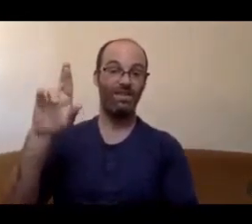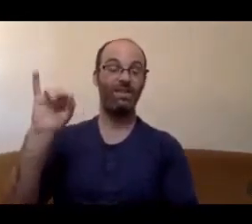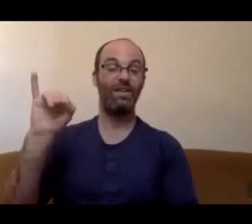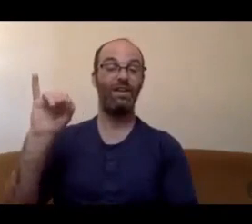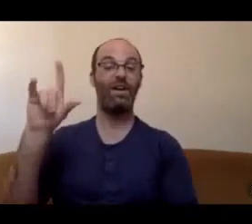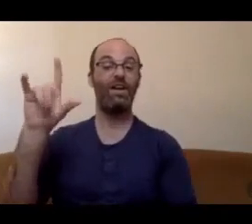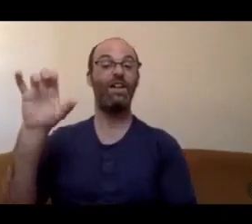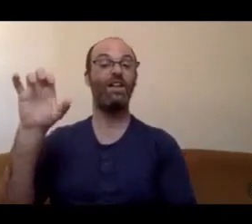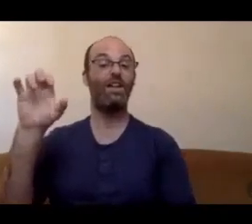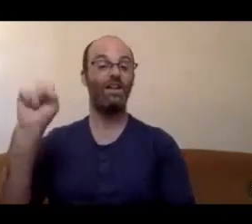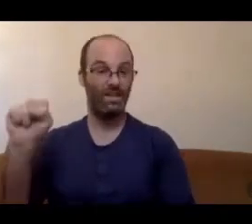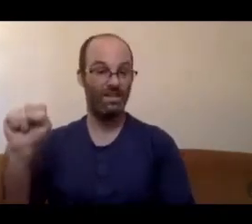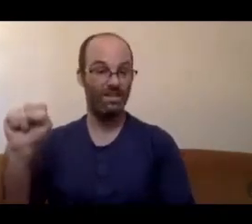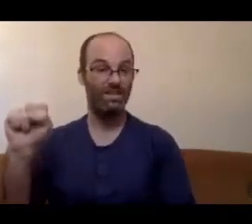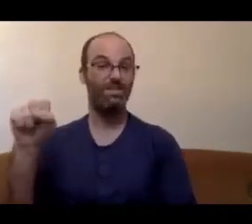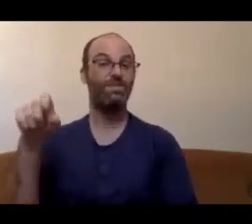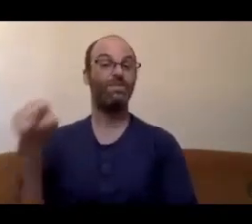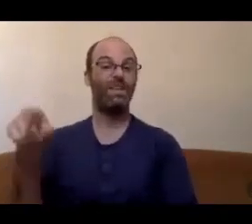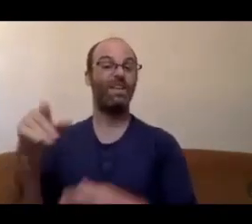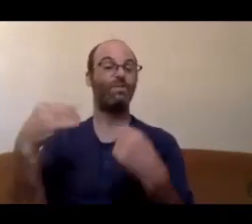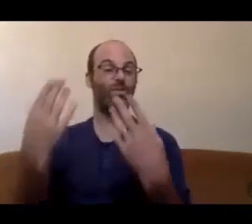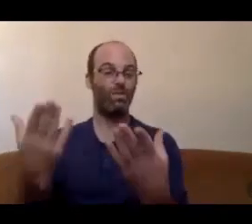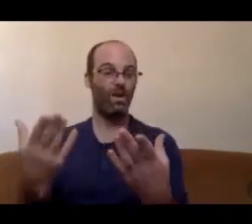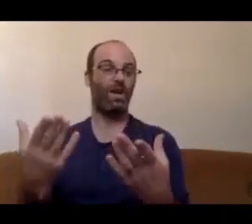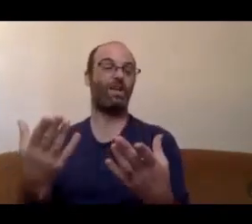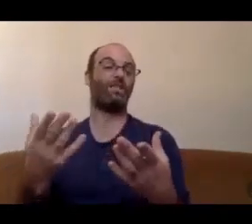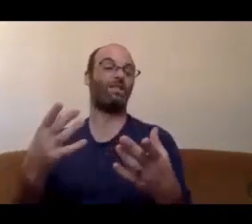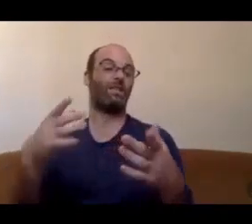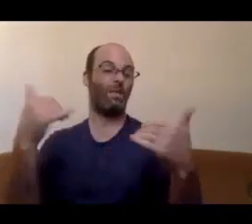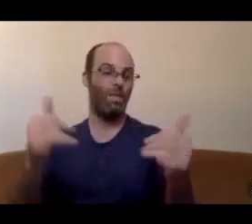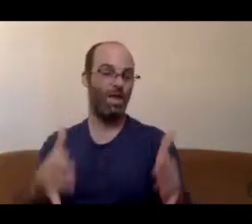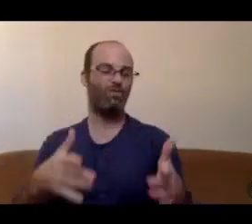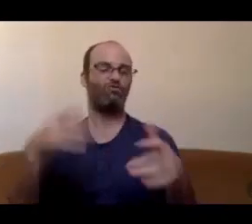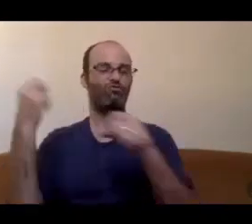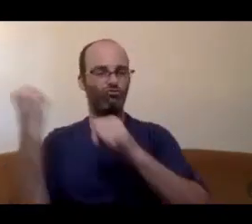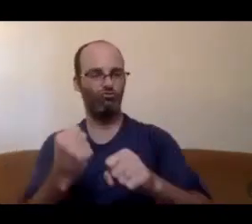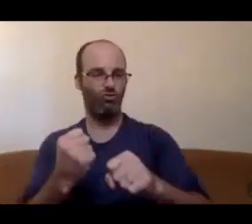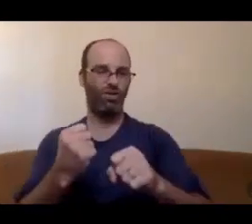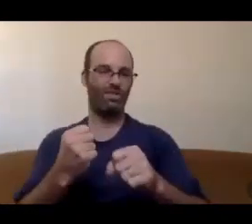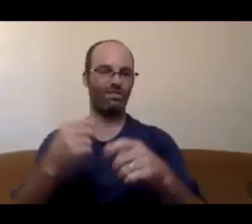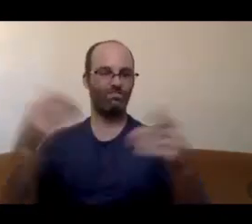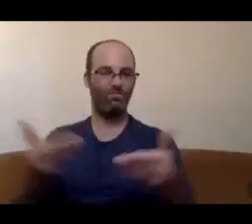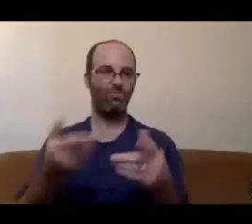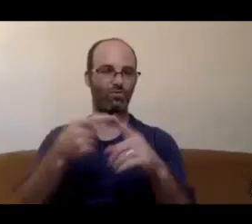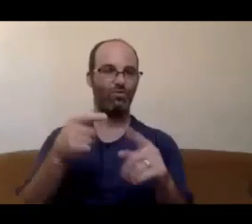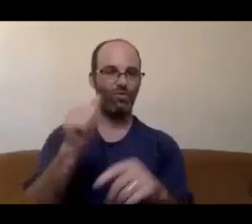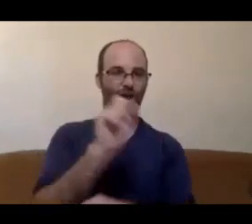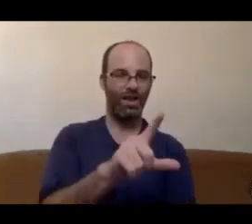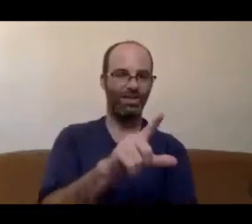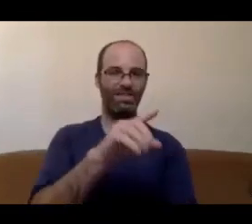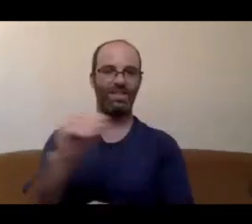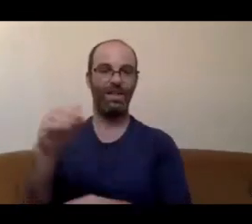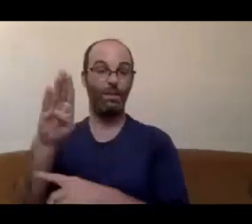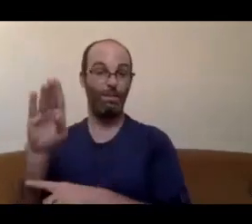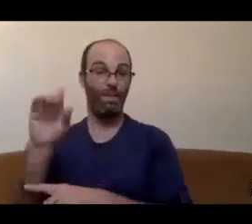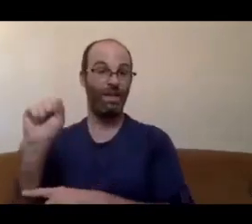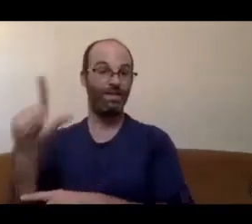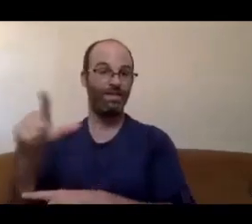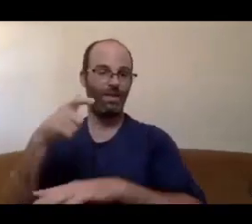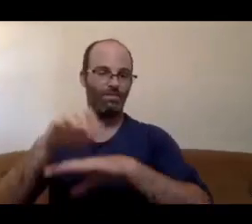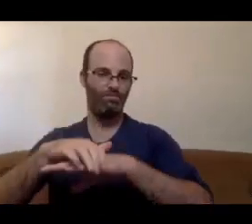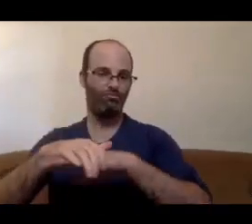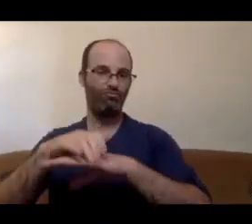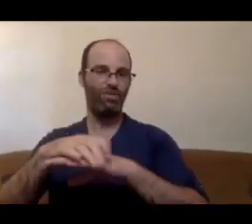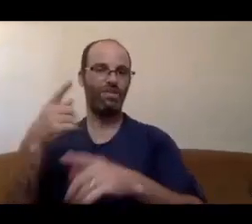Inspirirsles, that gave players a strong introduction to ASL and BSL, and a sequel's launching in February on Kickstarter, and it'll expand